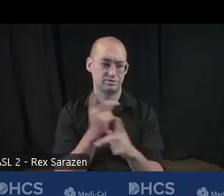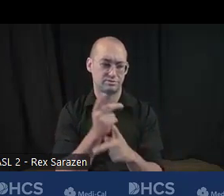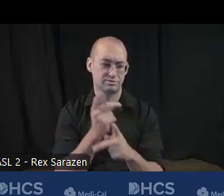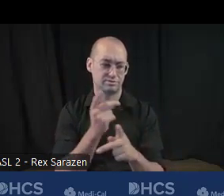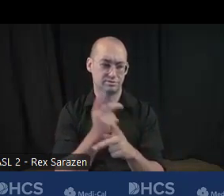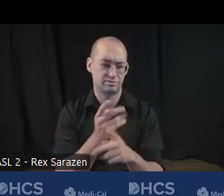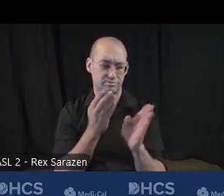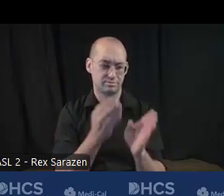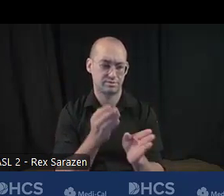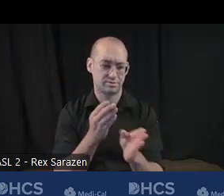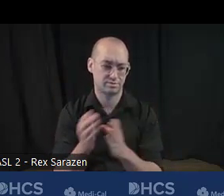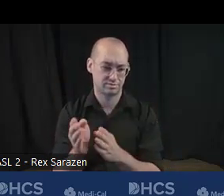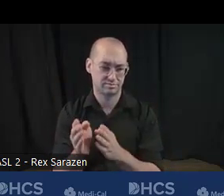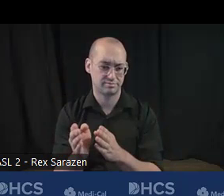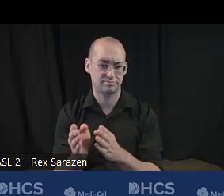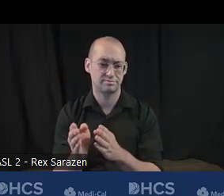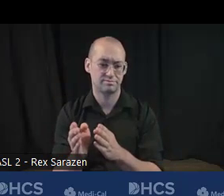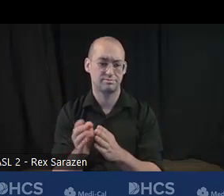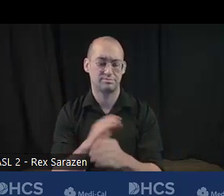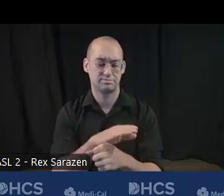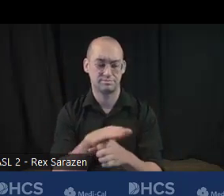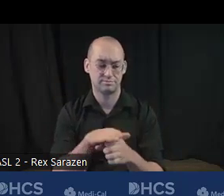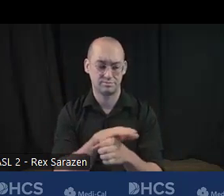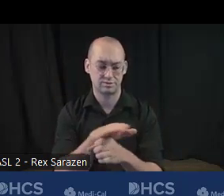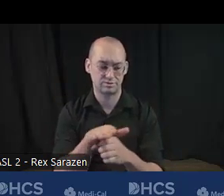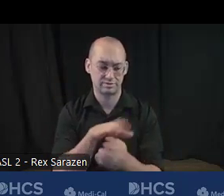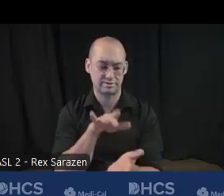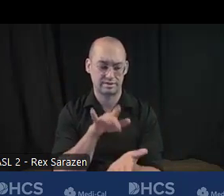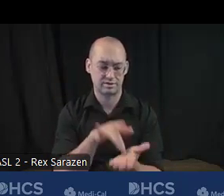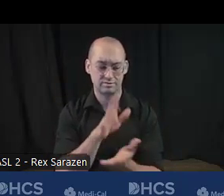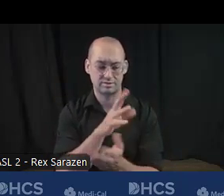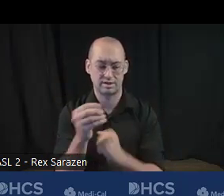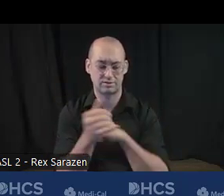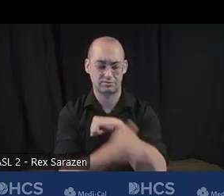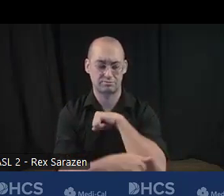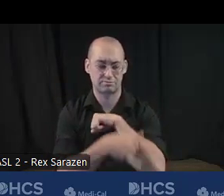different entities like regional centers and the counties.